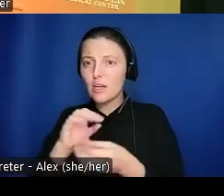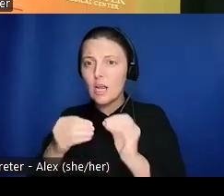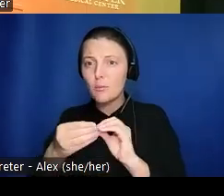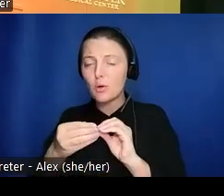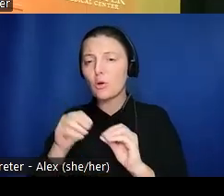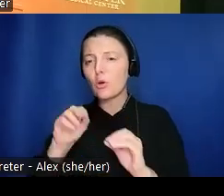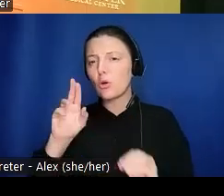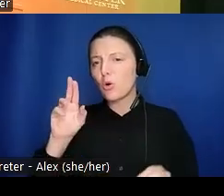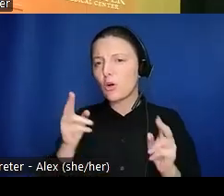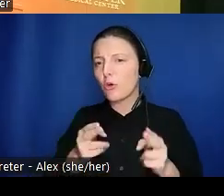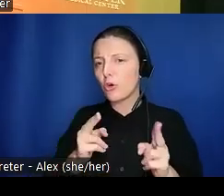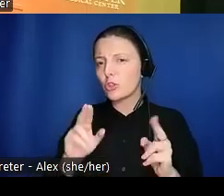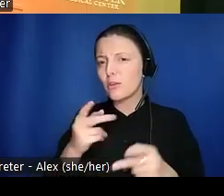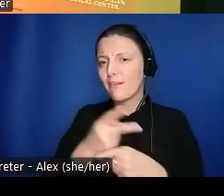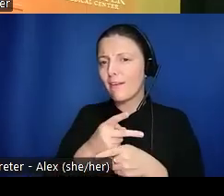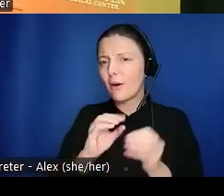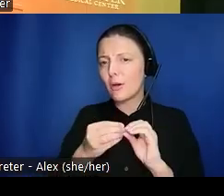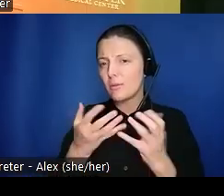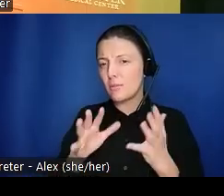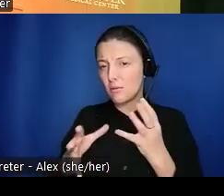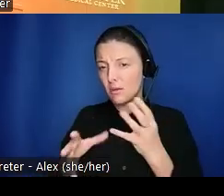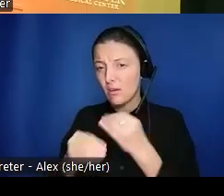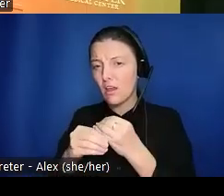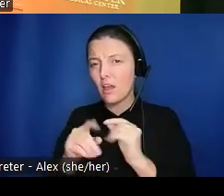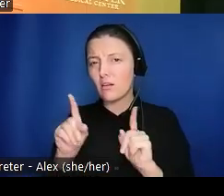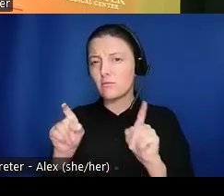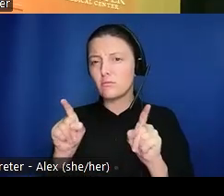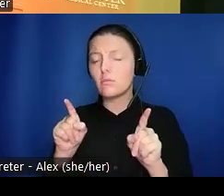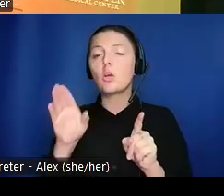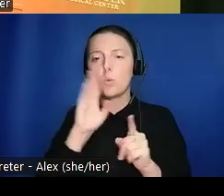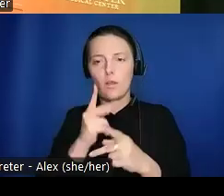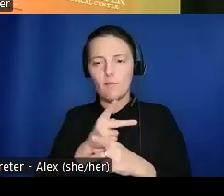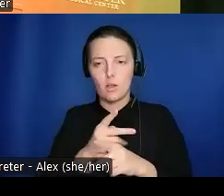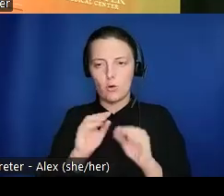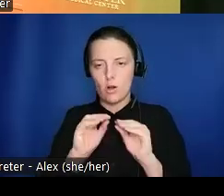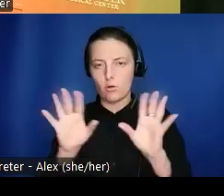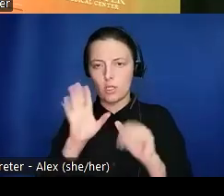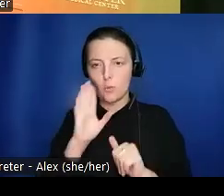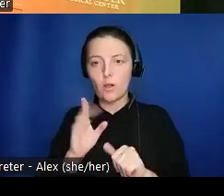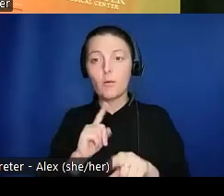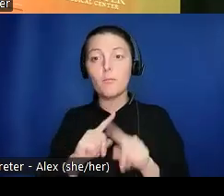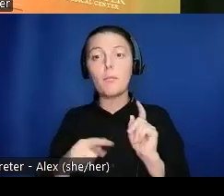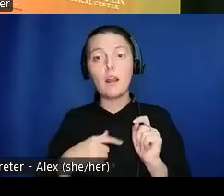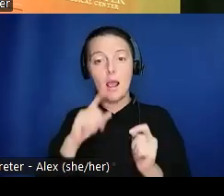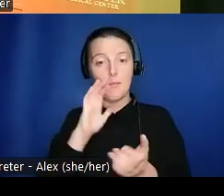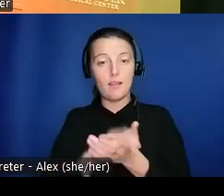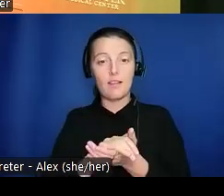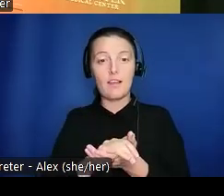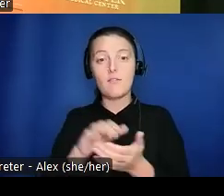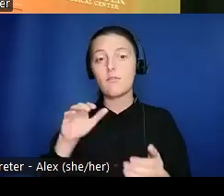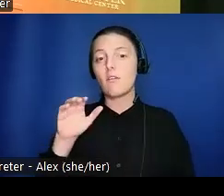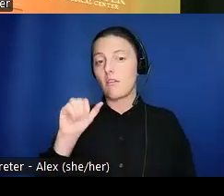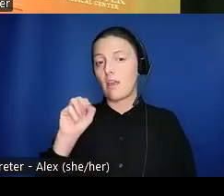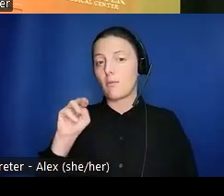But I do feel like our number for the ambulatory care is actually probably